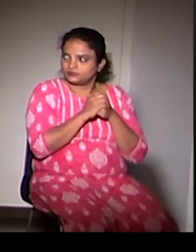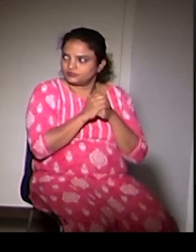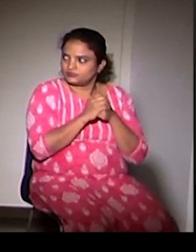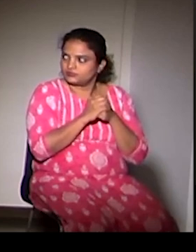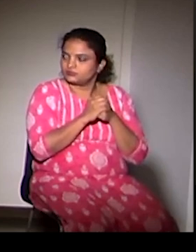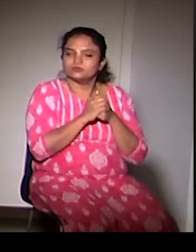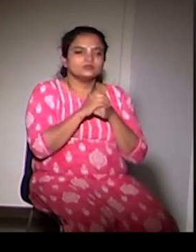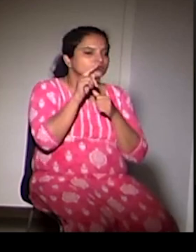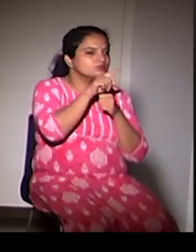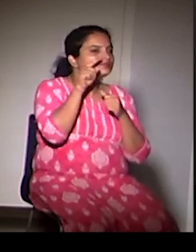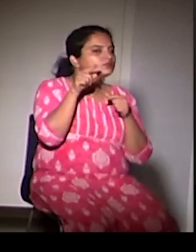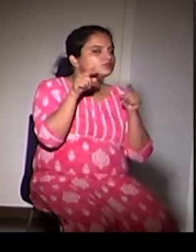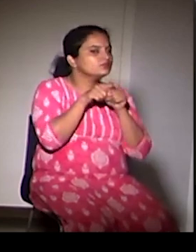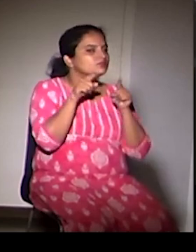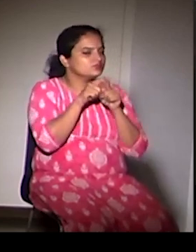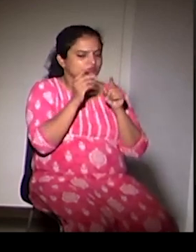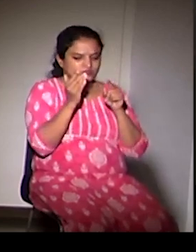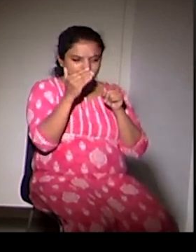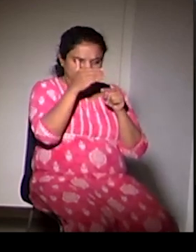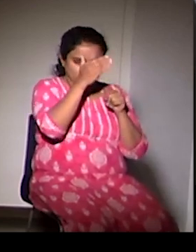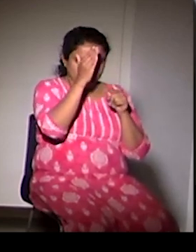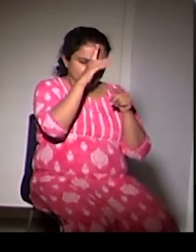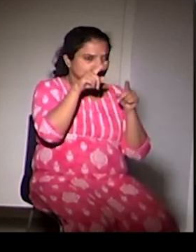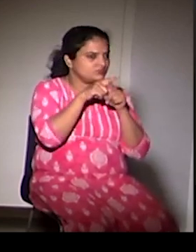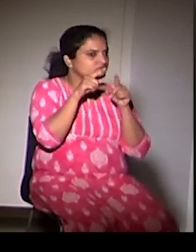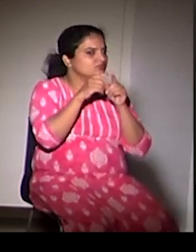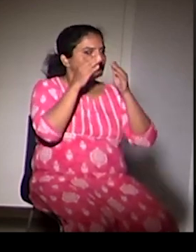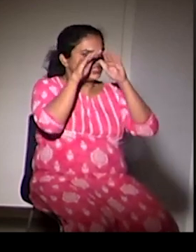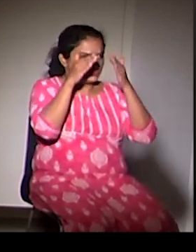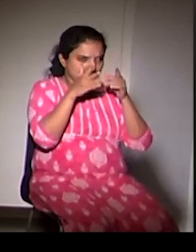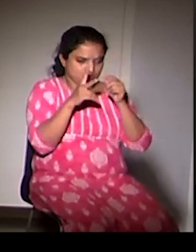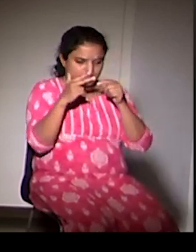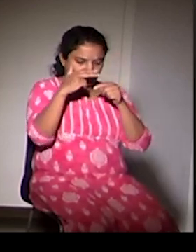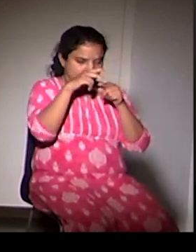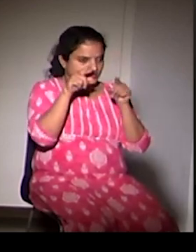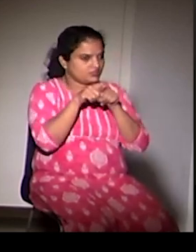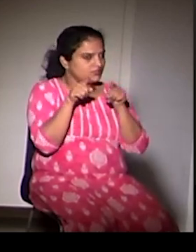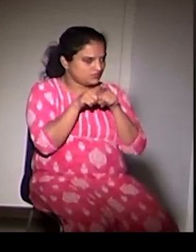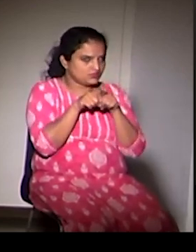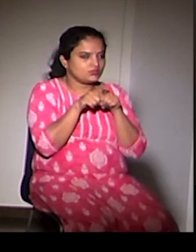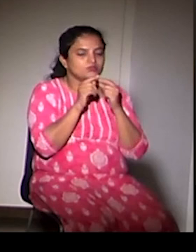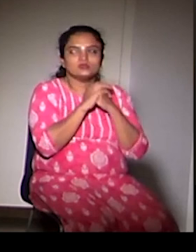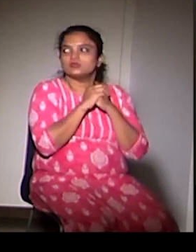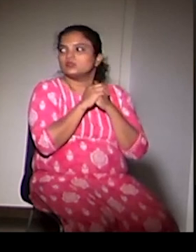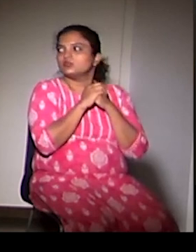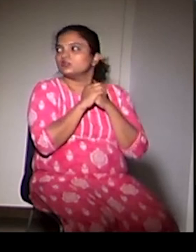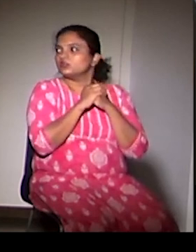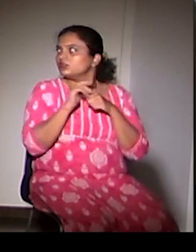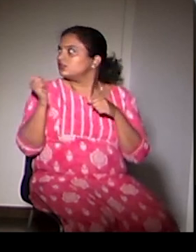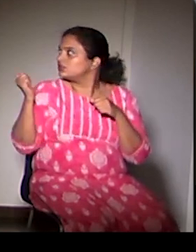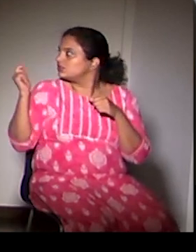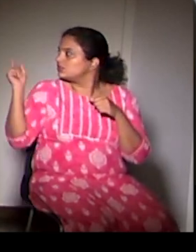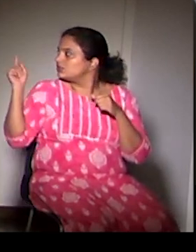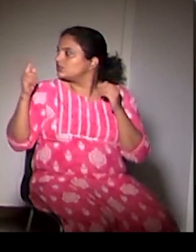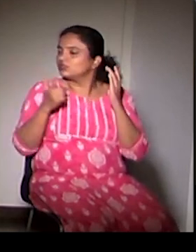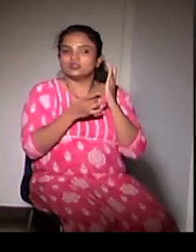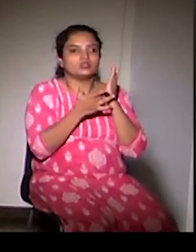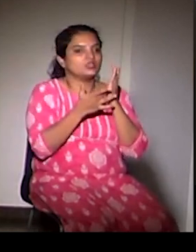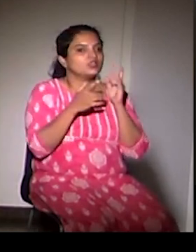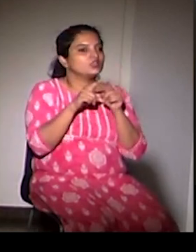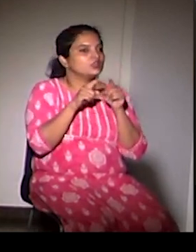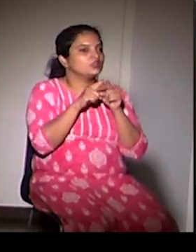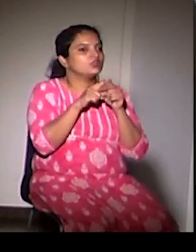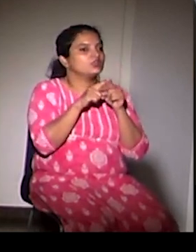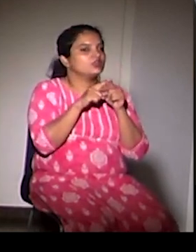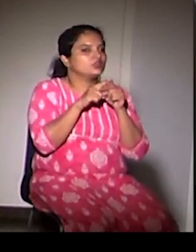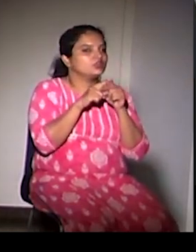As well as cutting tiles into different shapes to inlay in the stone, there's another technique which is very